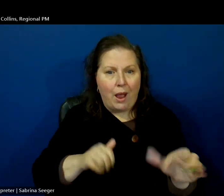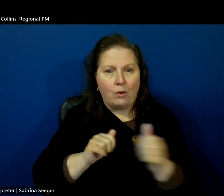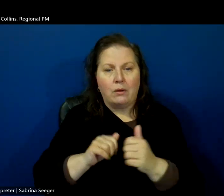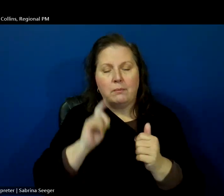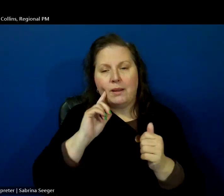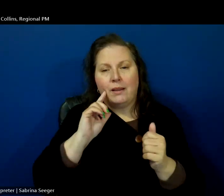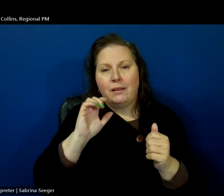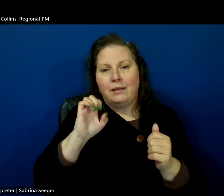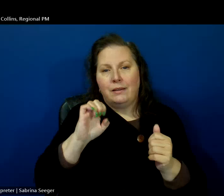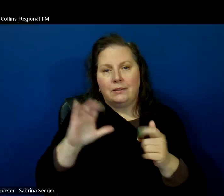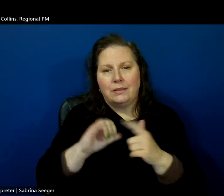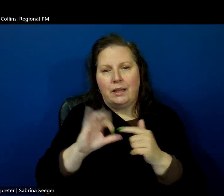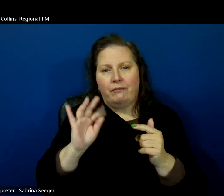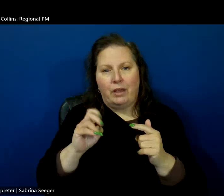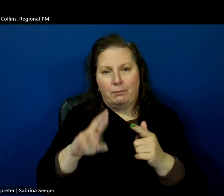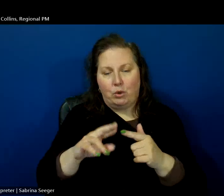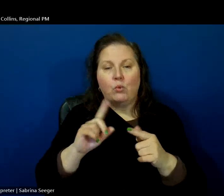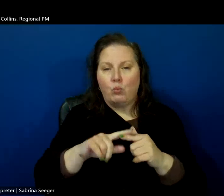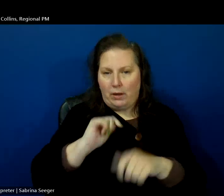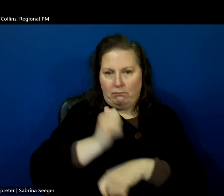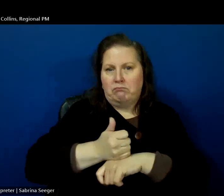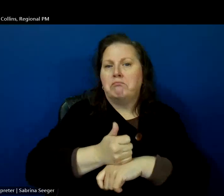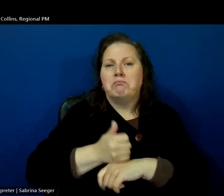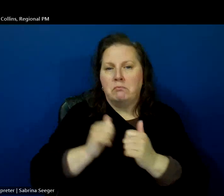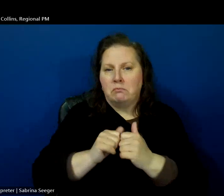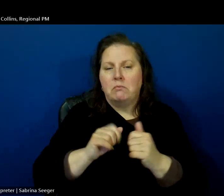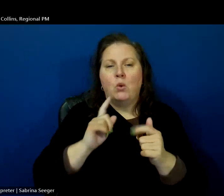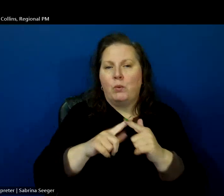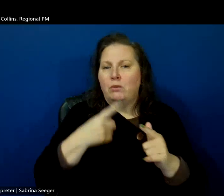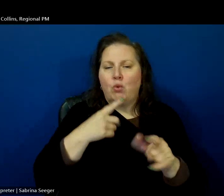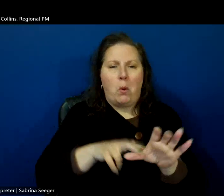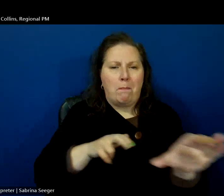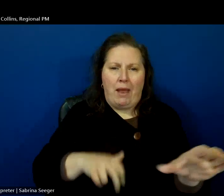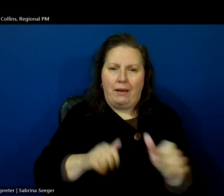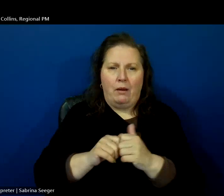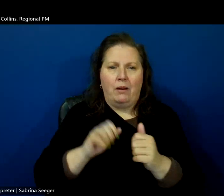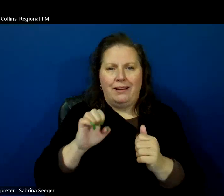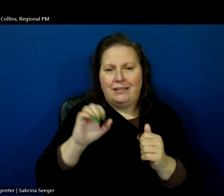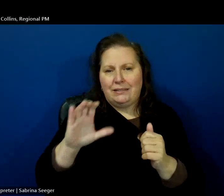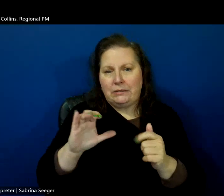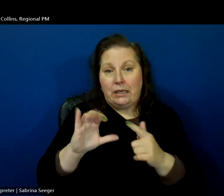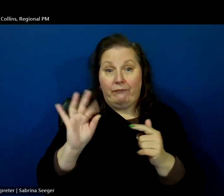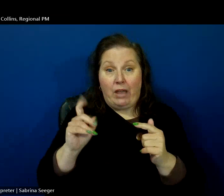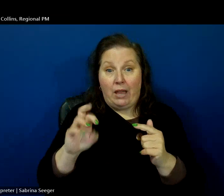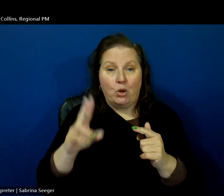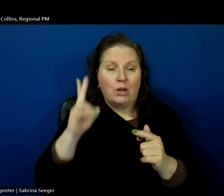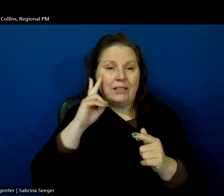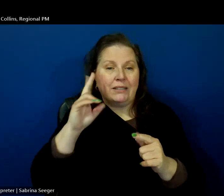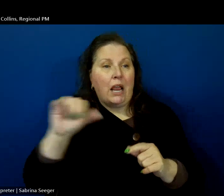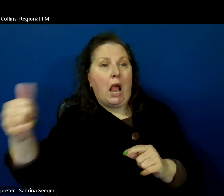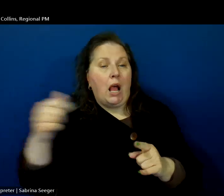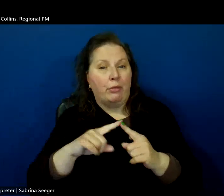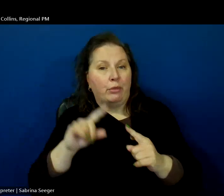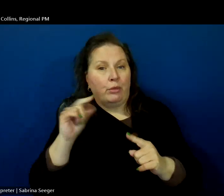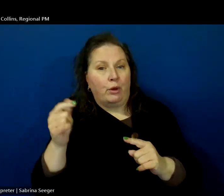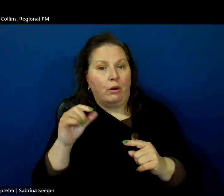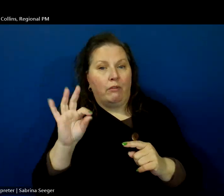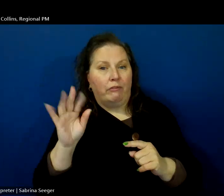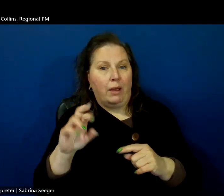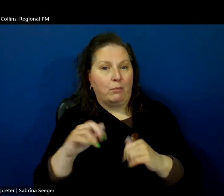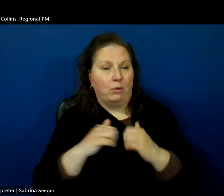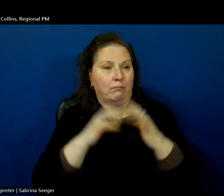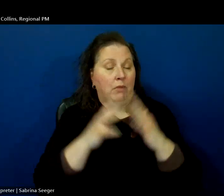Fiber. We were a founding member of EC Fiber. We were encouraged to bow out of EC Fiber and let CV Fiber. Instead, nobody